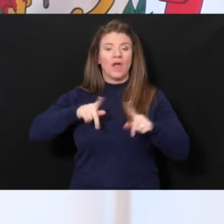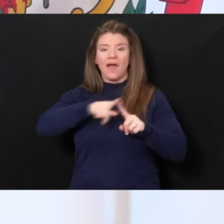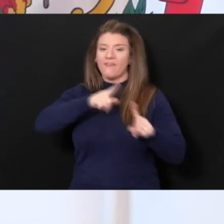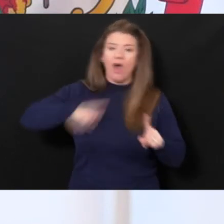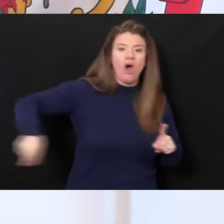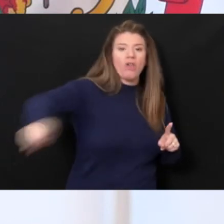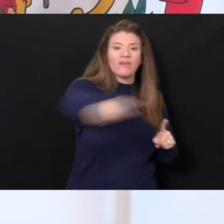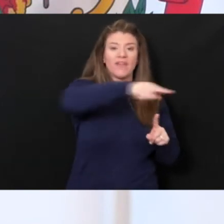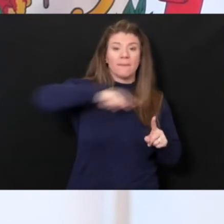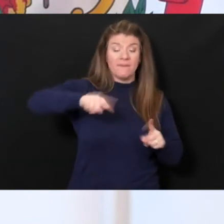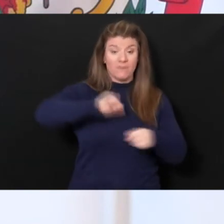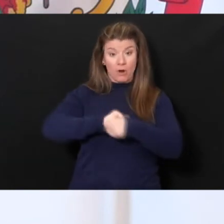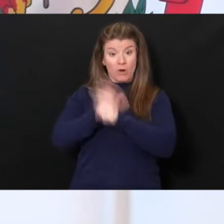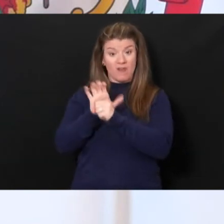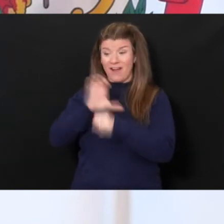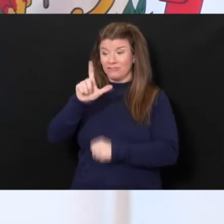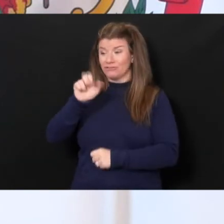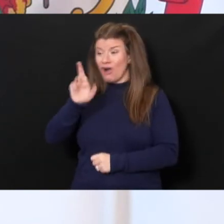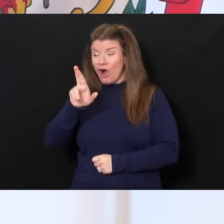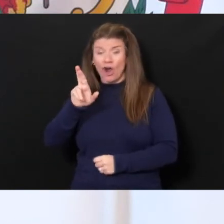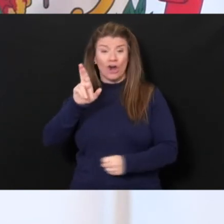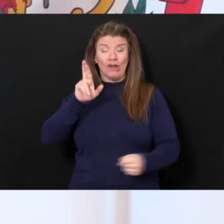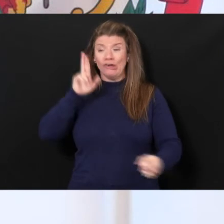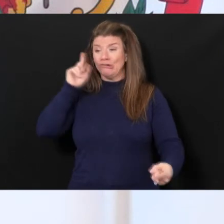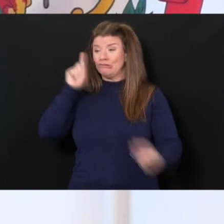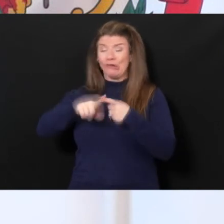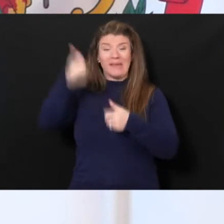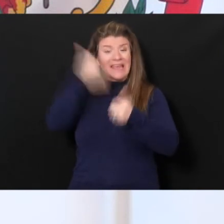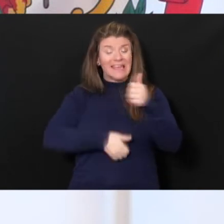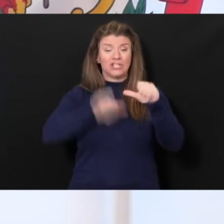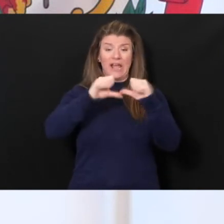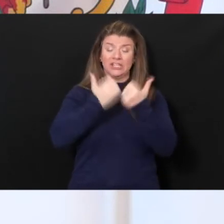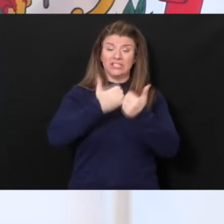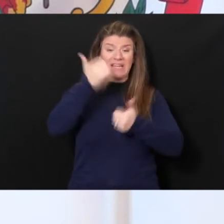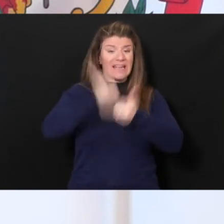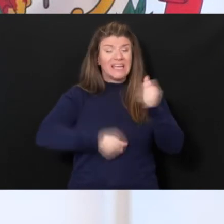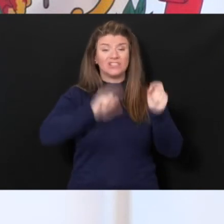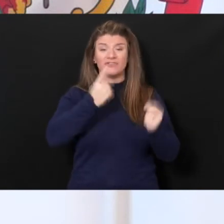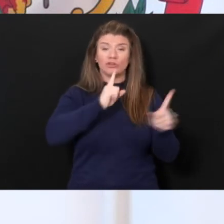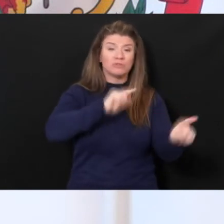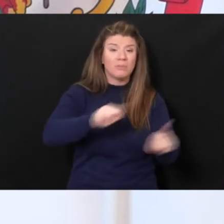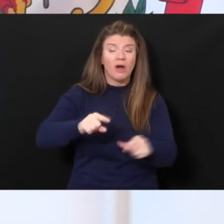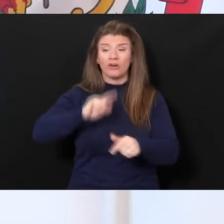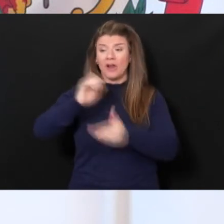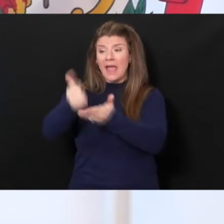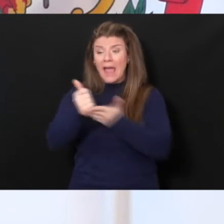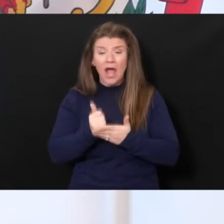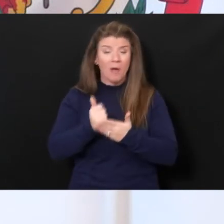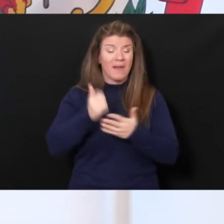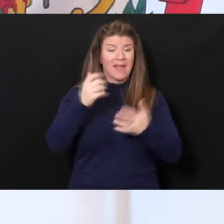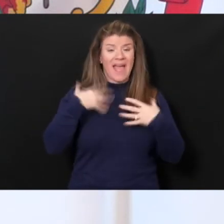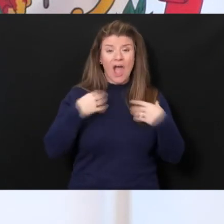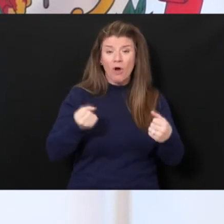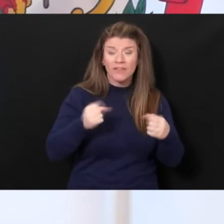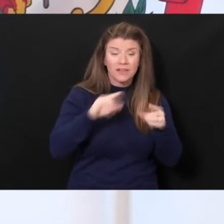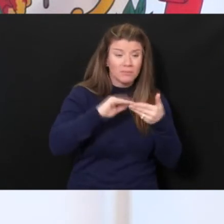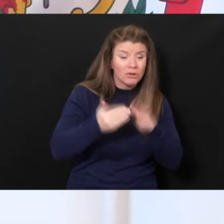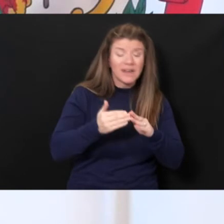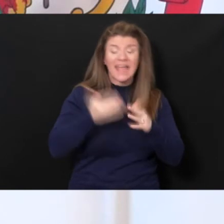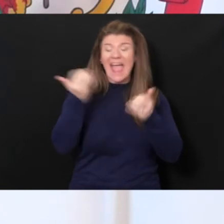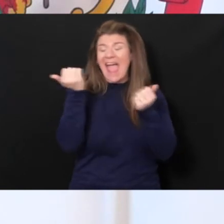our coronavirus czar, all the people through every agency, all the first responders, all the health people, all the people that have made it